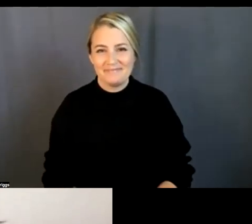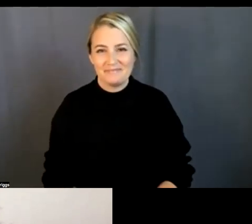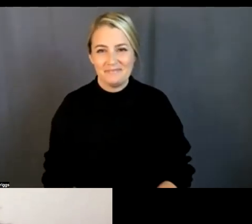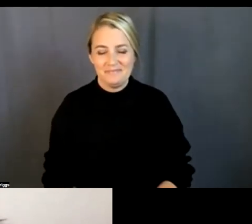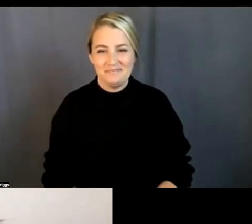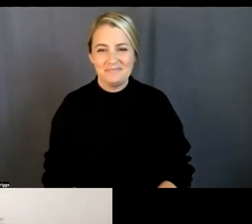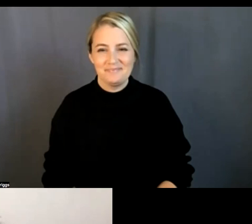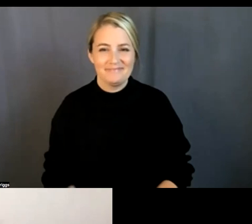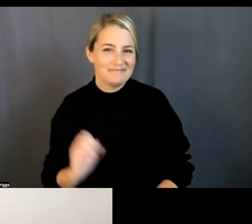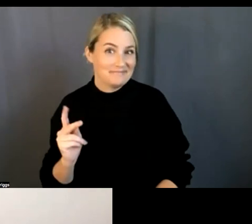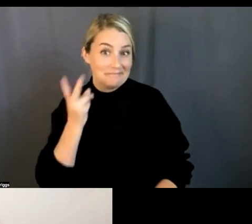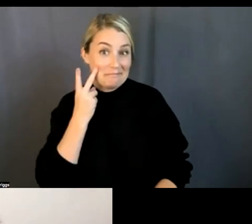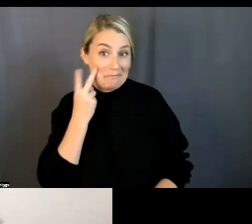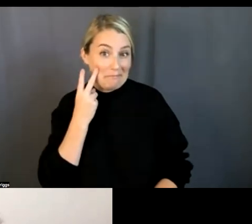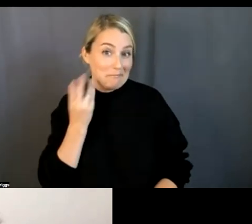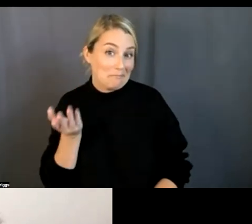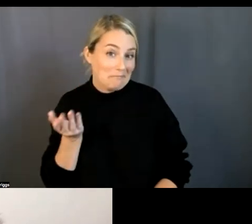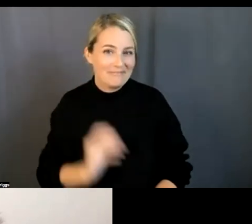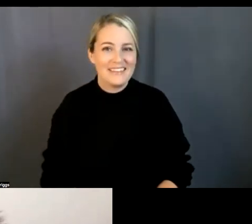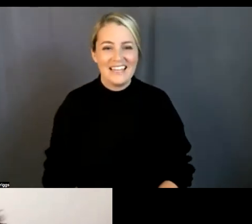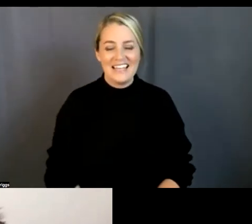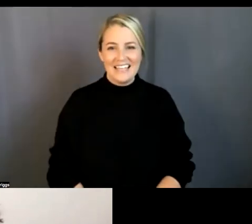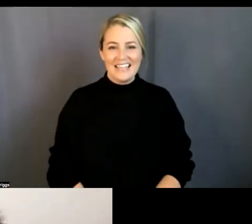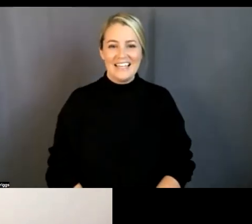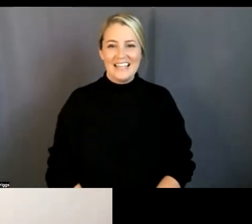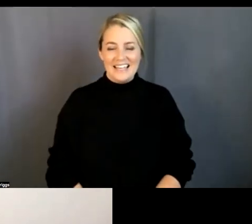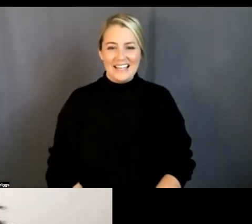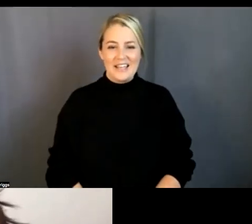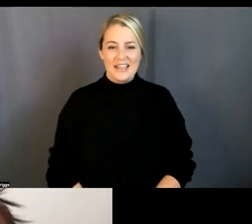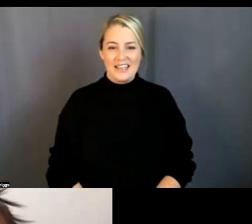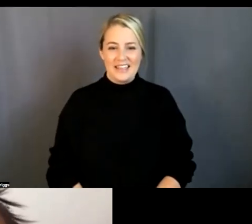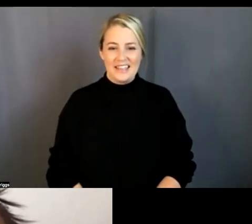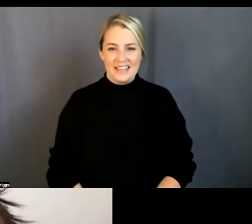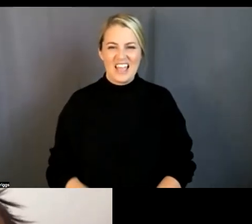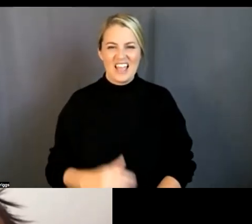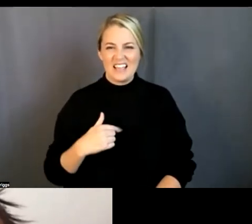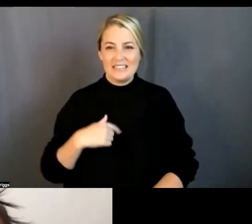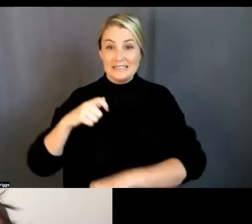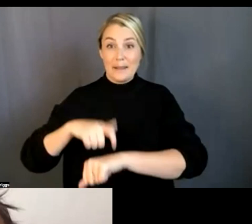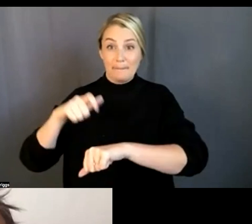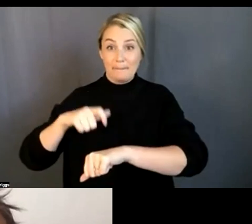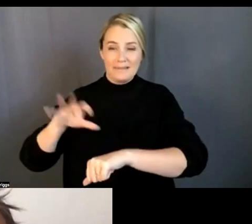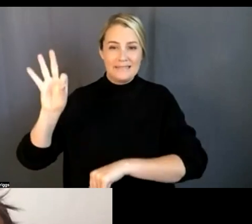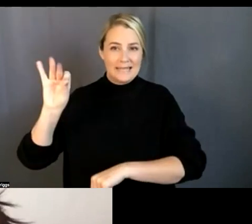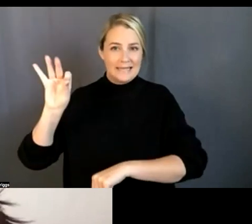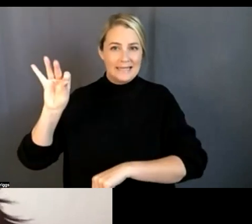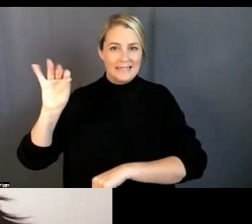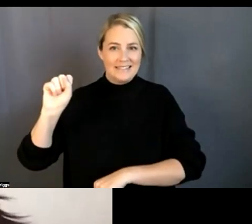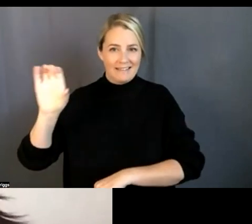Okay, cool. We'll see how it goes. So I'll set for like 90 seconds the timer, and